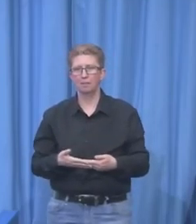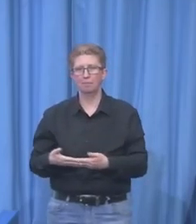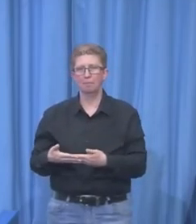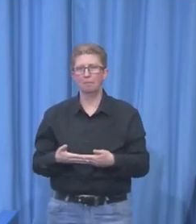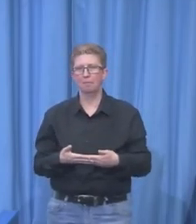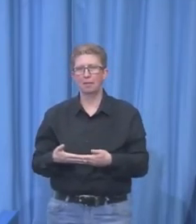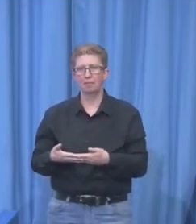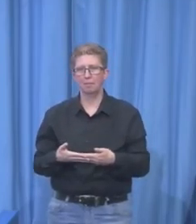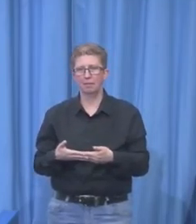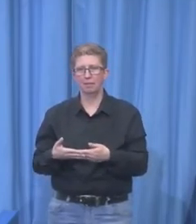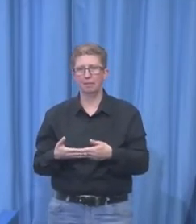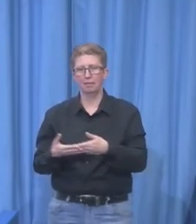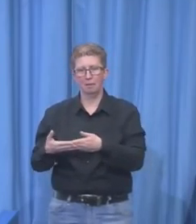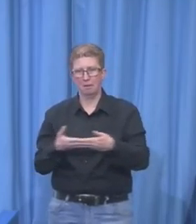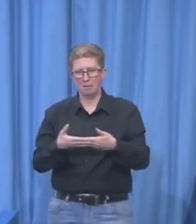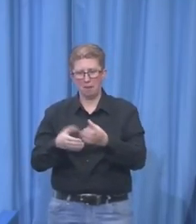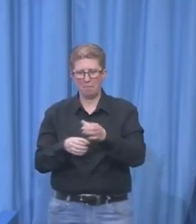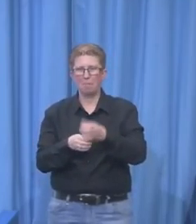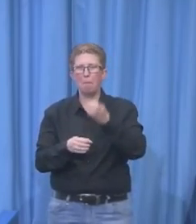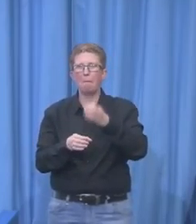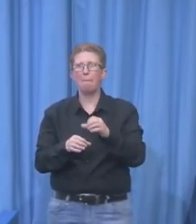baby takes their formula out of, yeah?